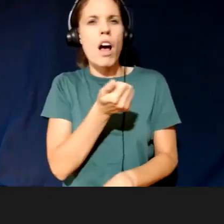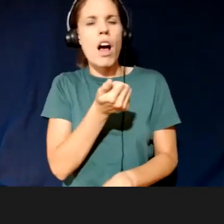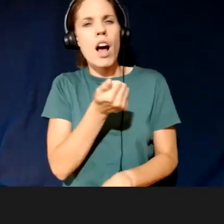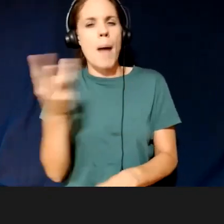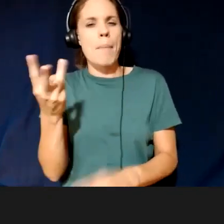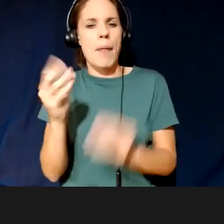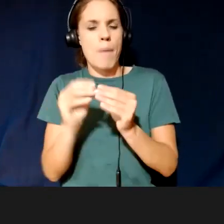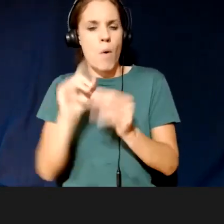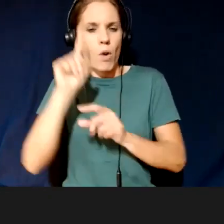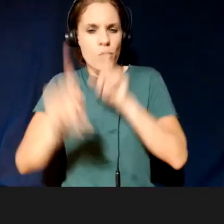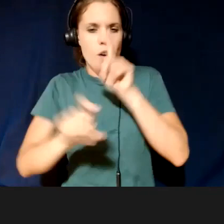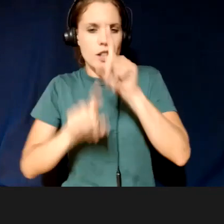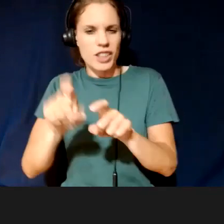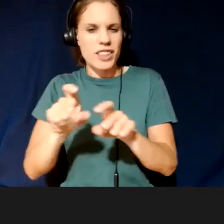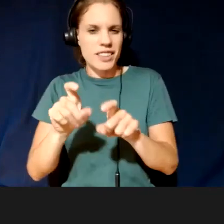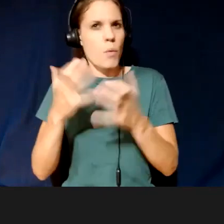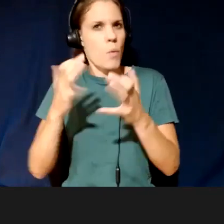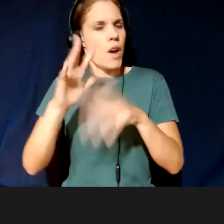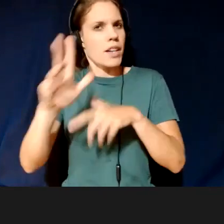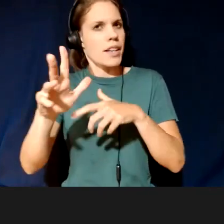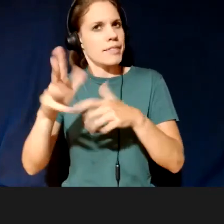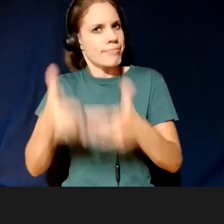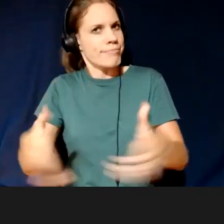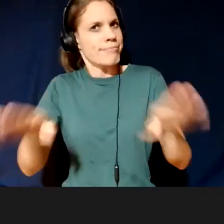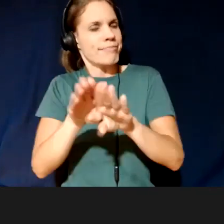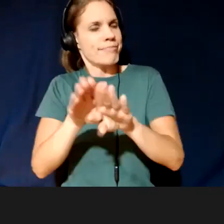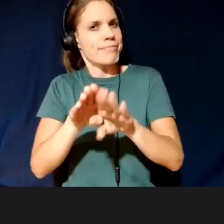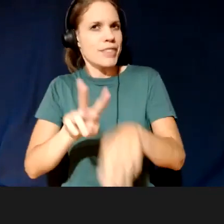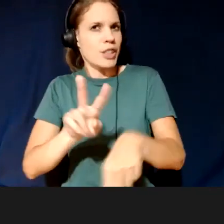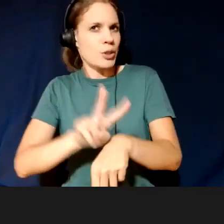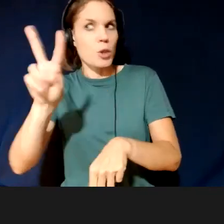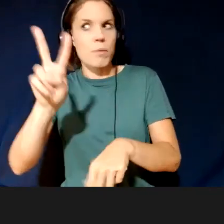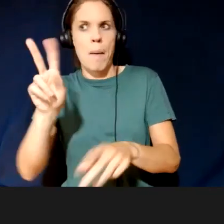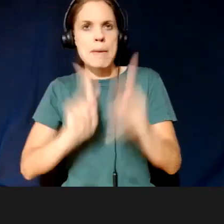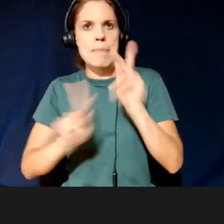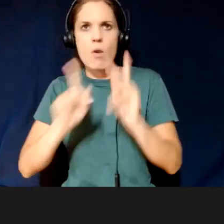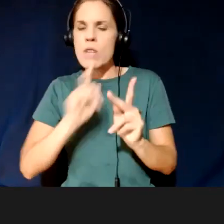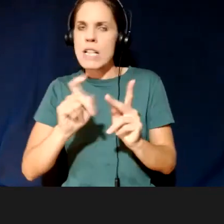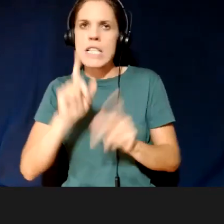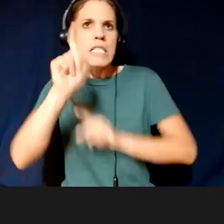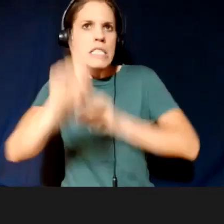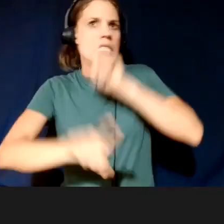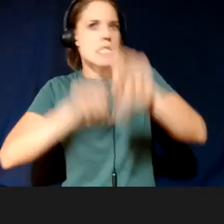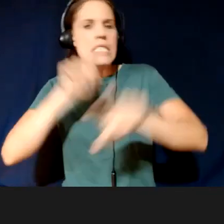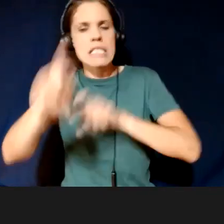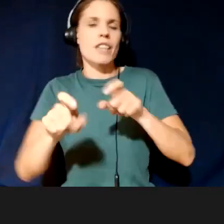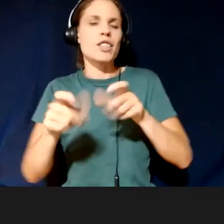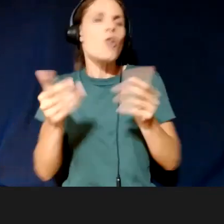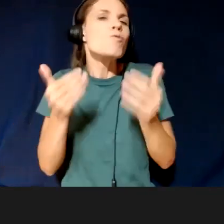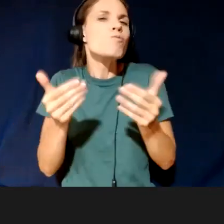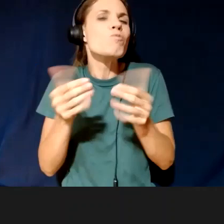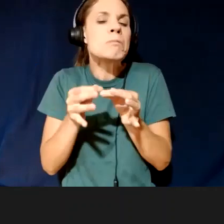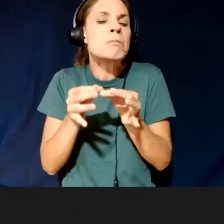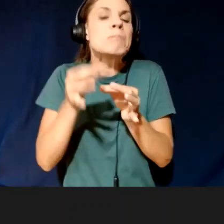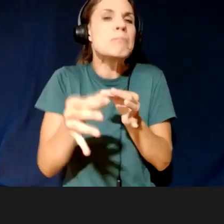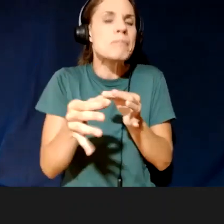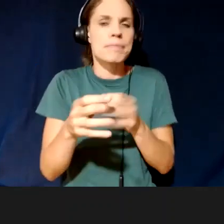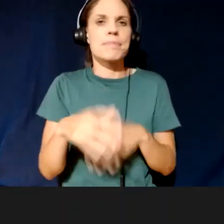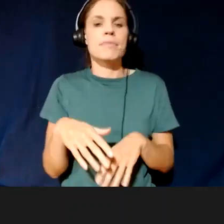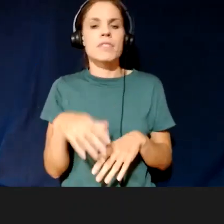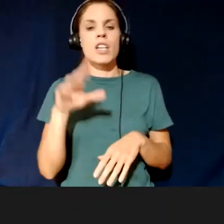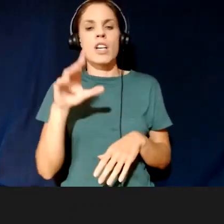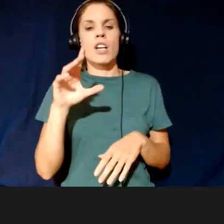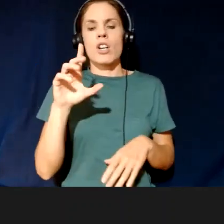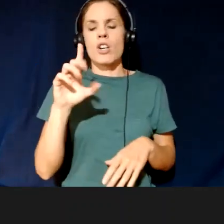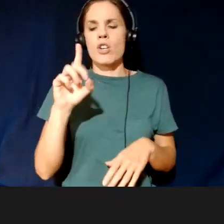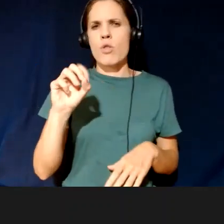like to wrap up pretty close to 2. But I can see people are engaged, so we'll take a couple more. But this one's from Dorothy, and she's